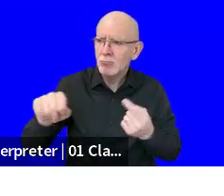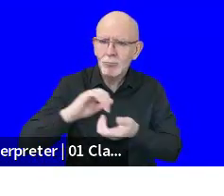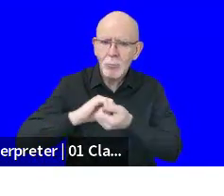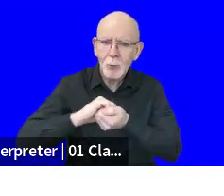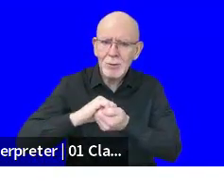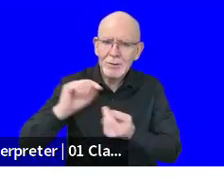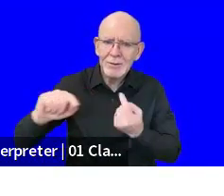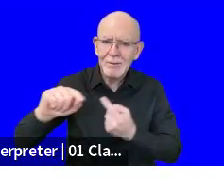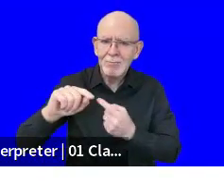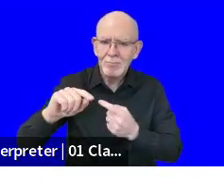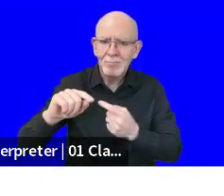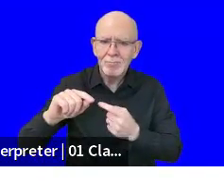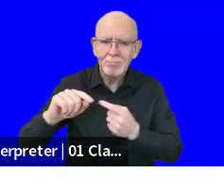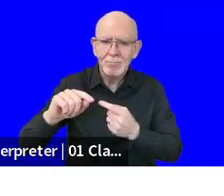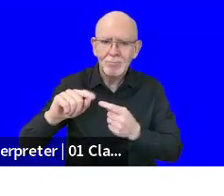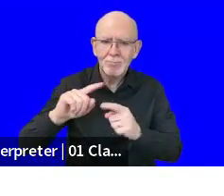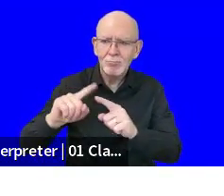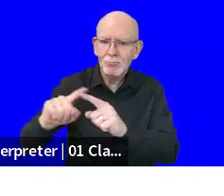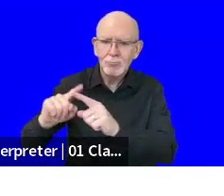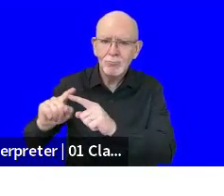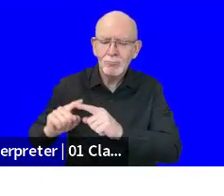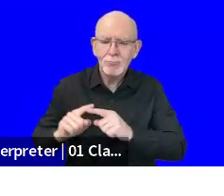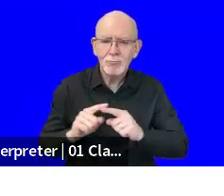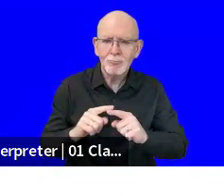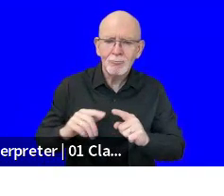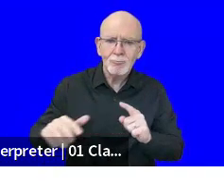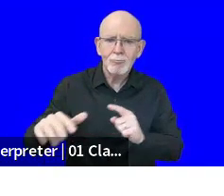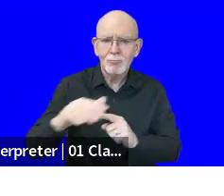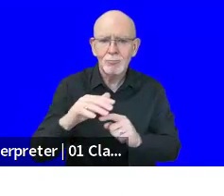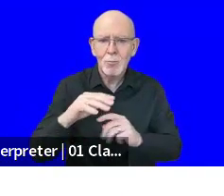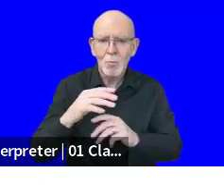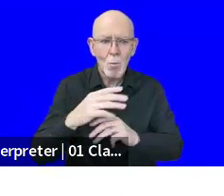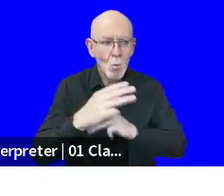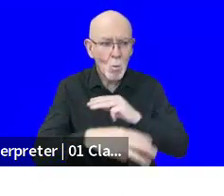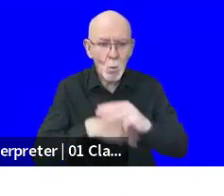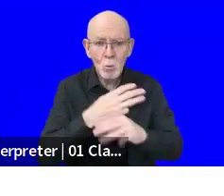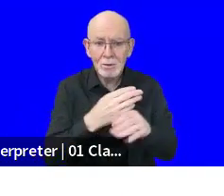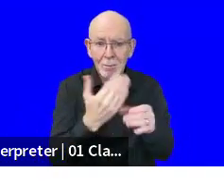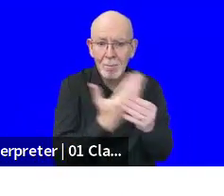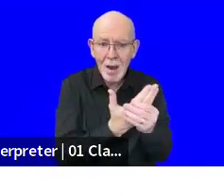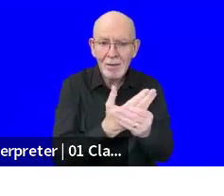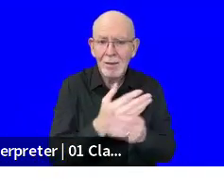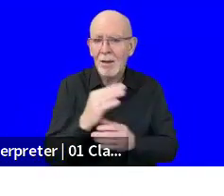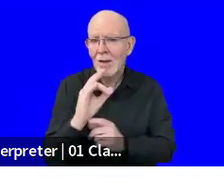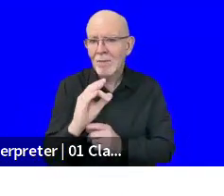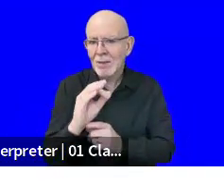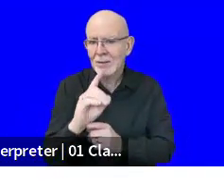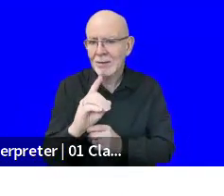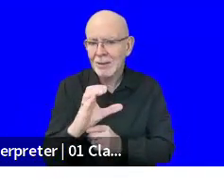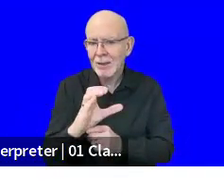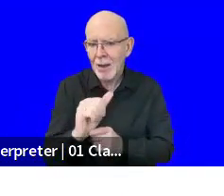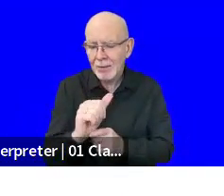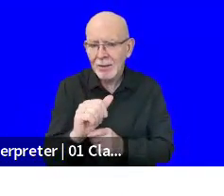ILO, and other colleagues to promote the work that we have been collectively